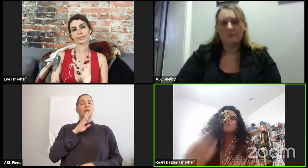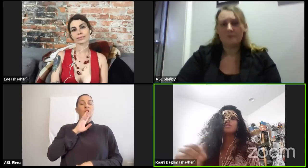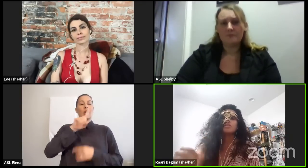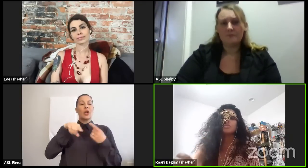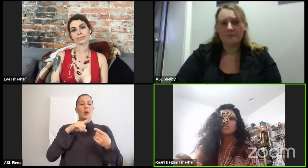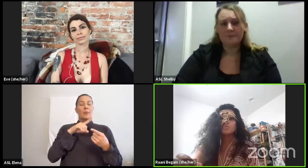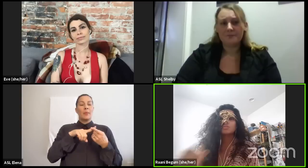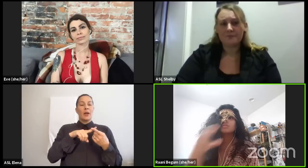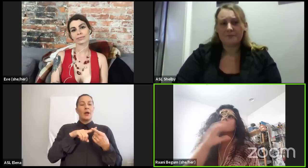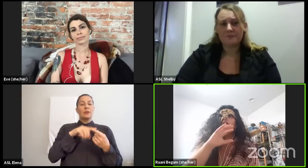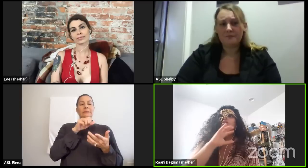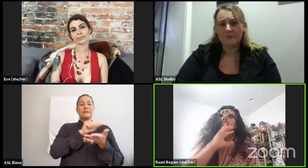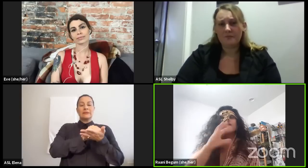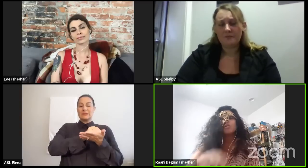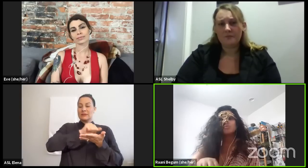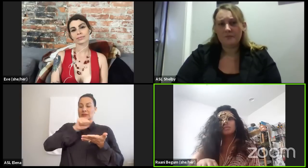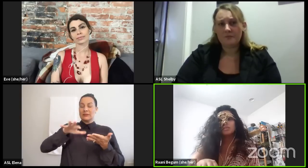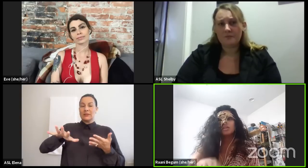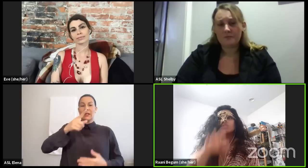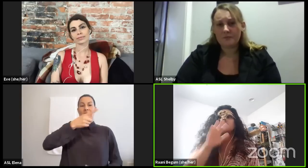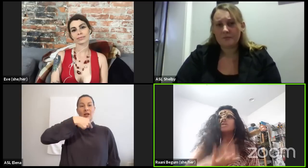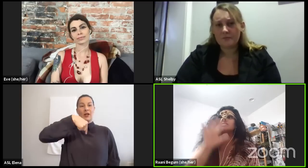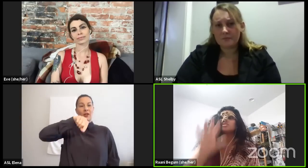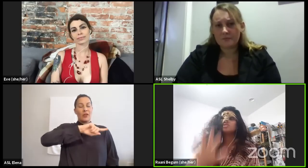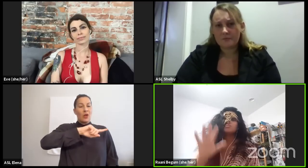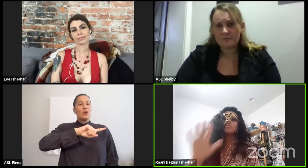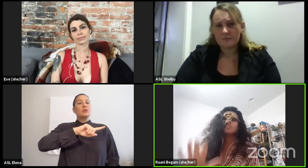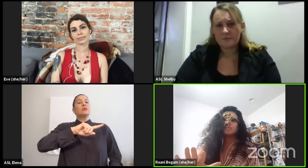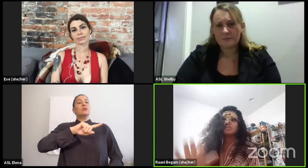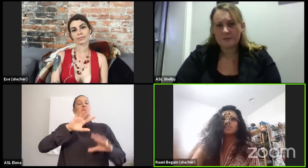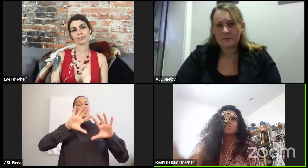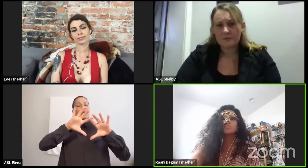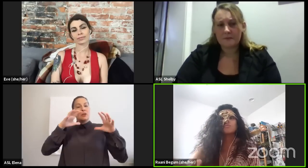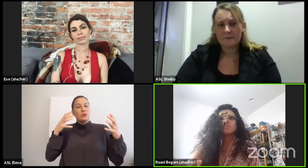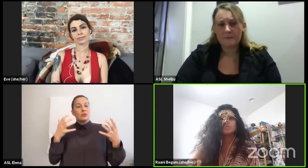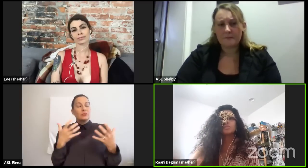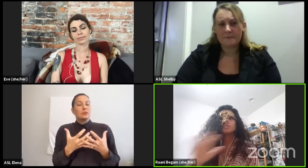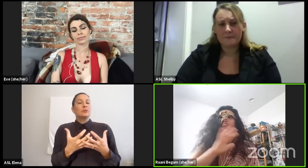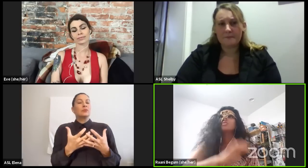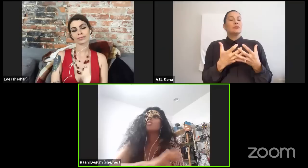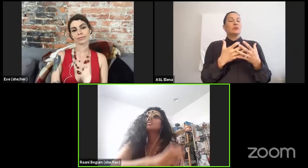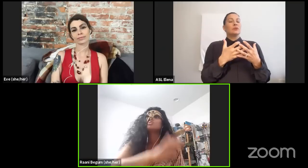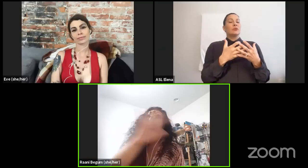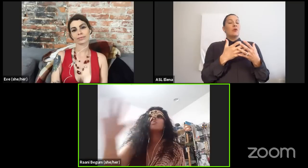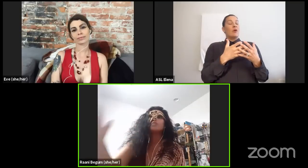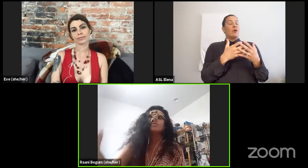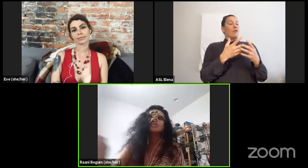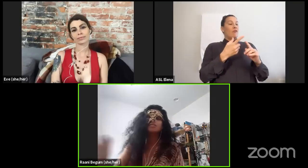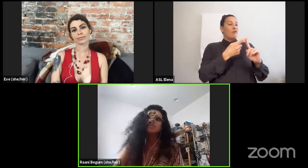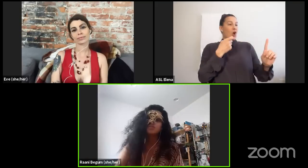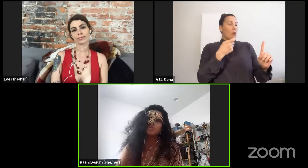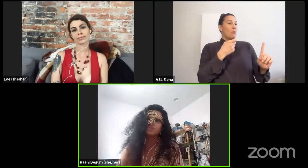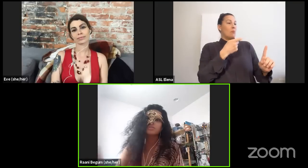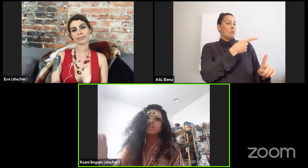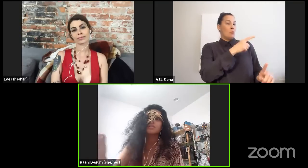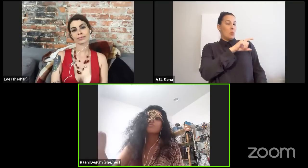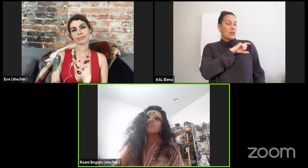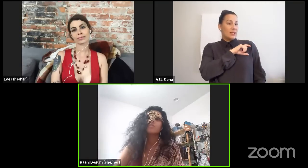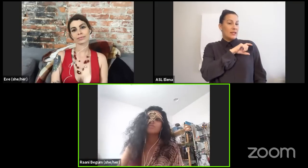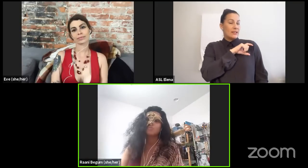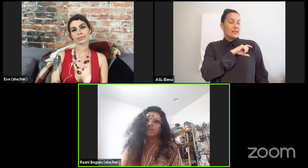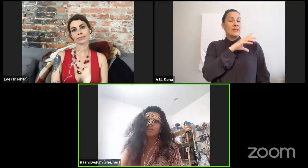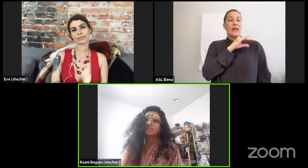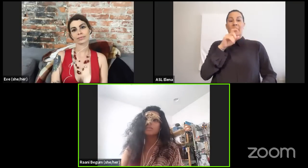these different institutions, not only just in terms of police and in terms of prisons, but also in the various institutions and